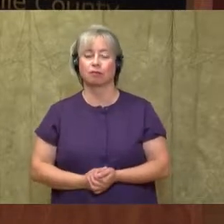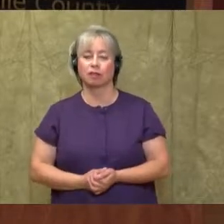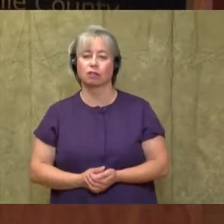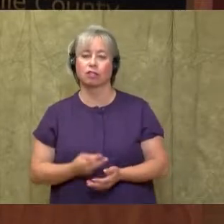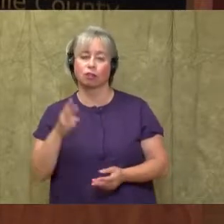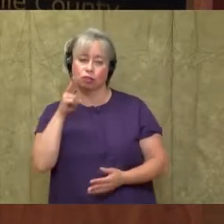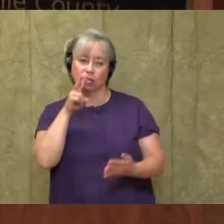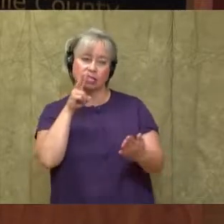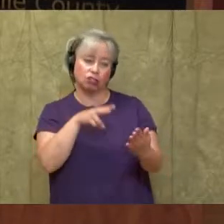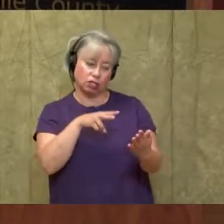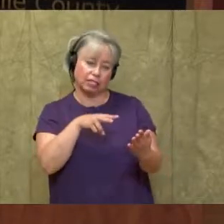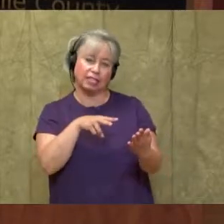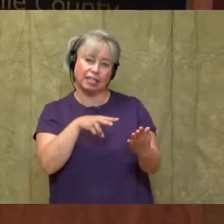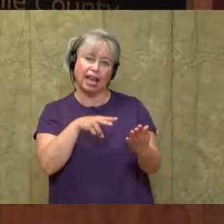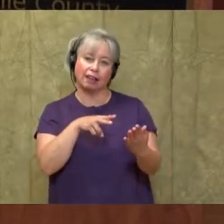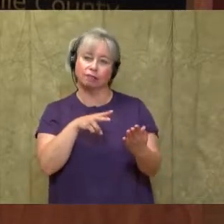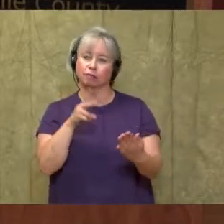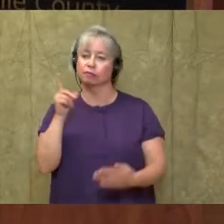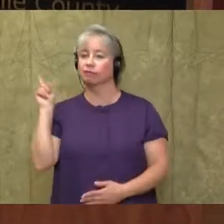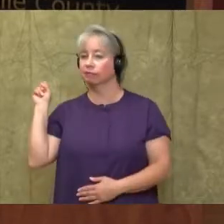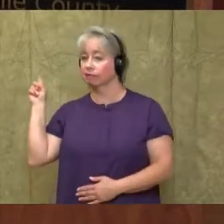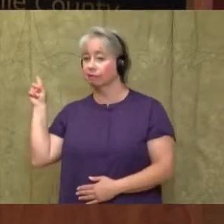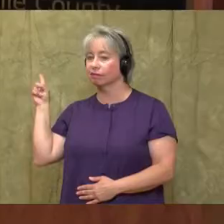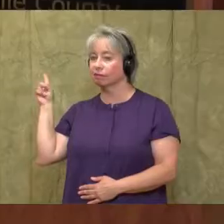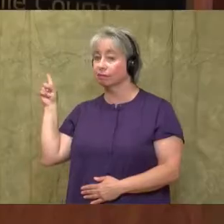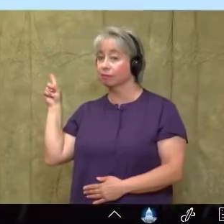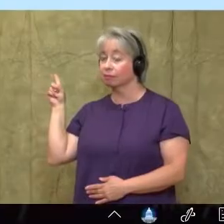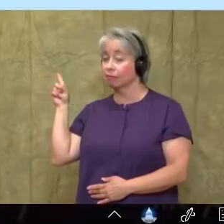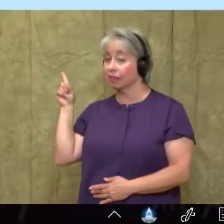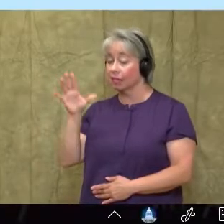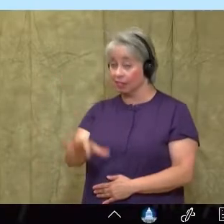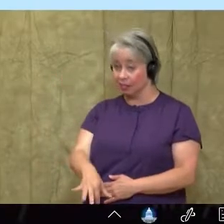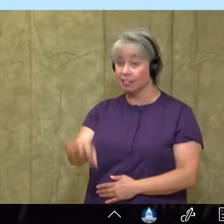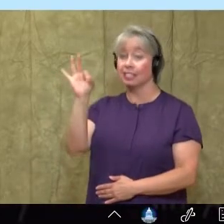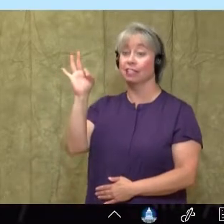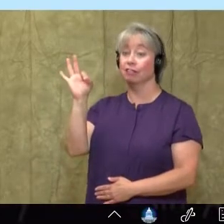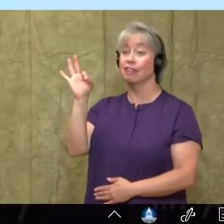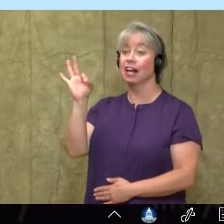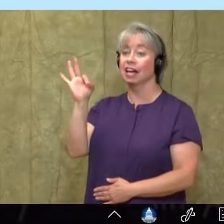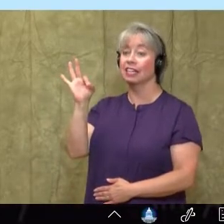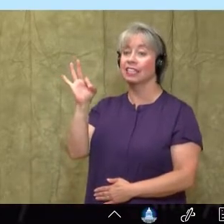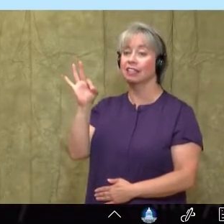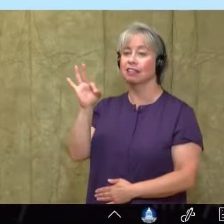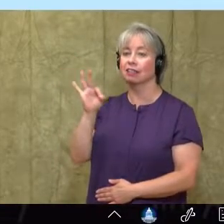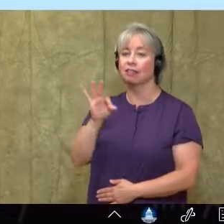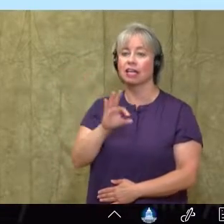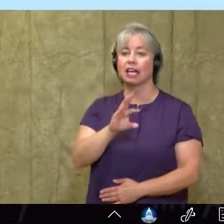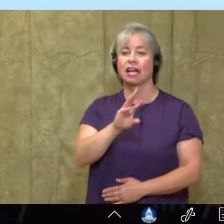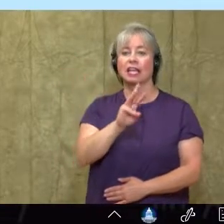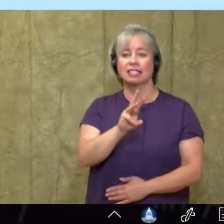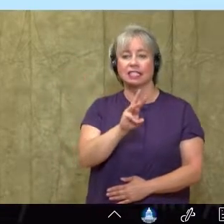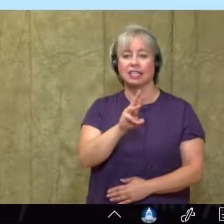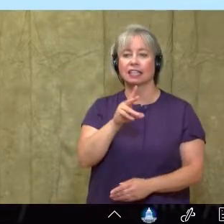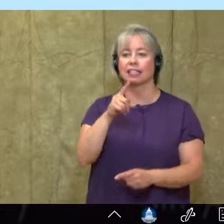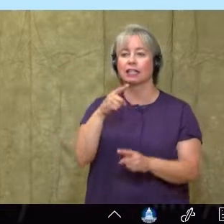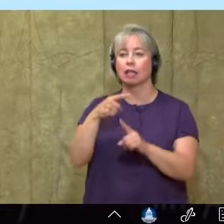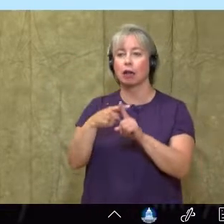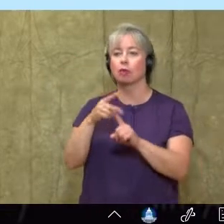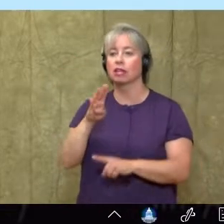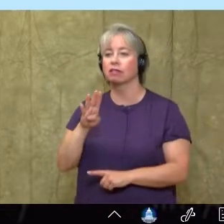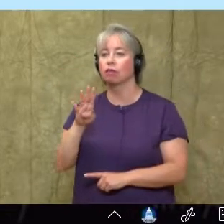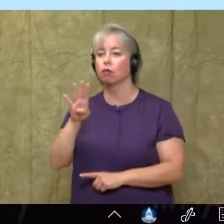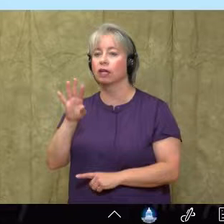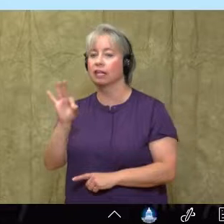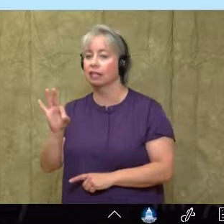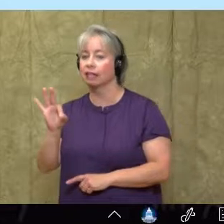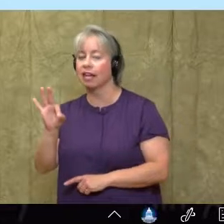at it. Have you found it yet? That's right, 16 plus 49, it is not